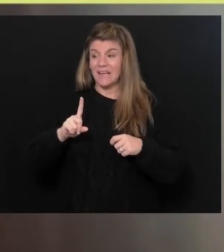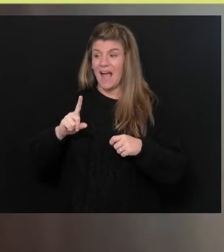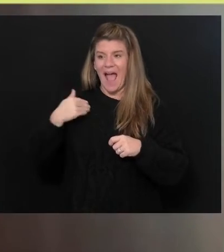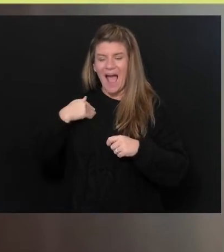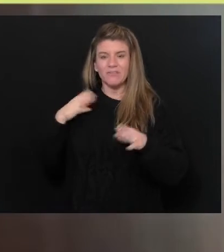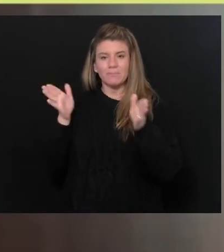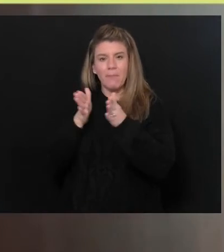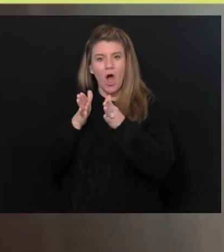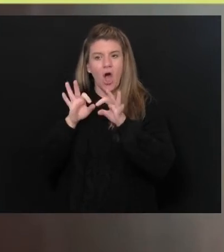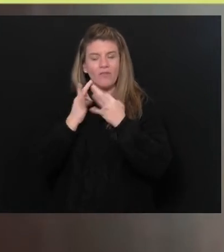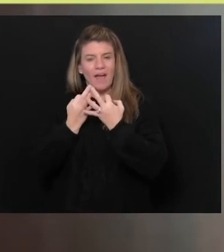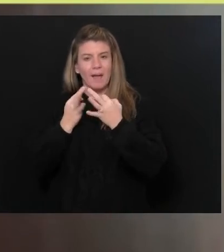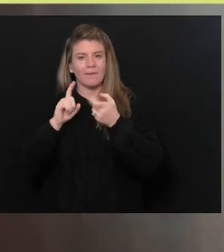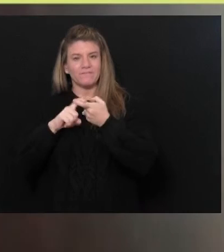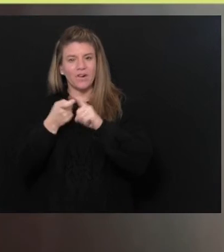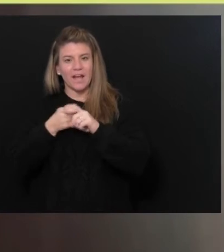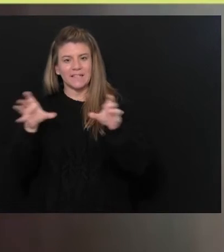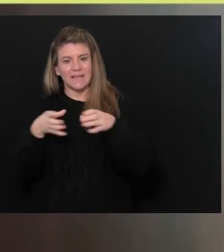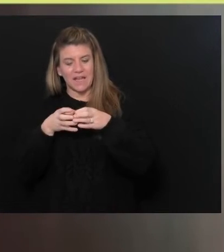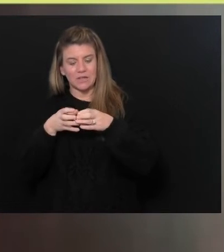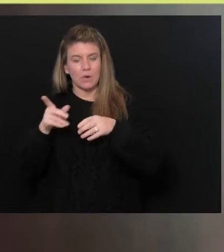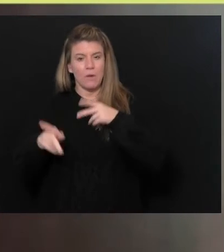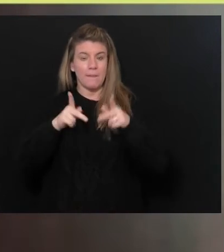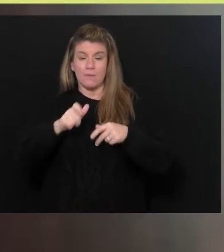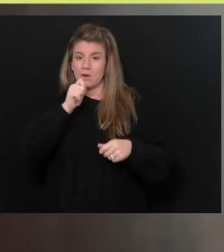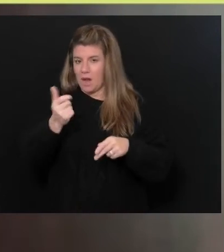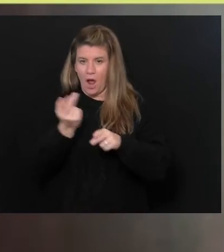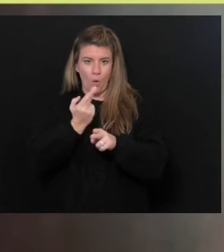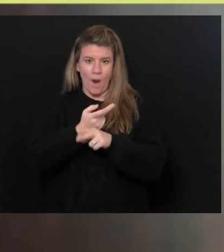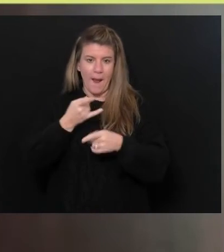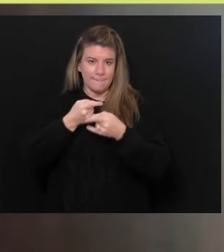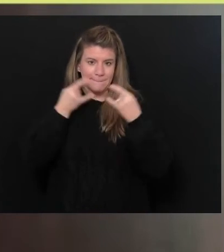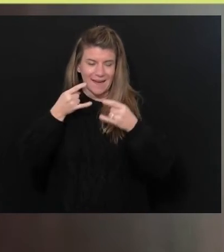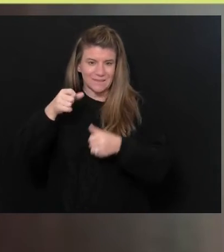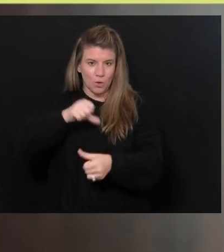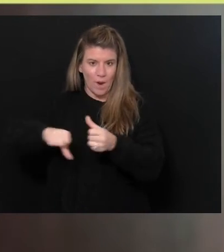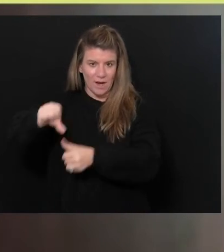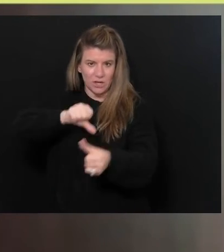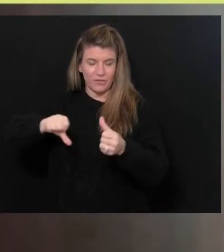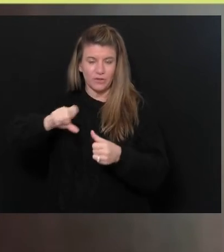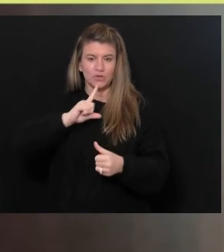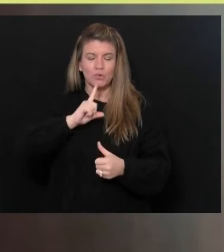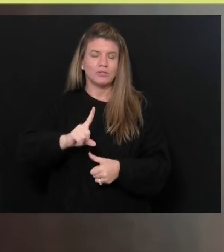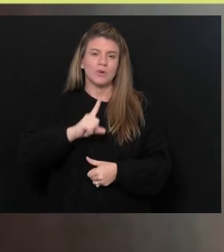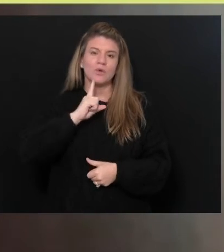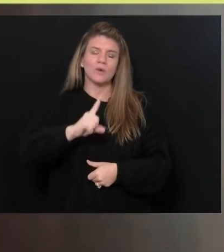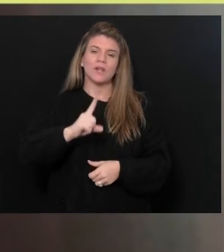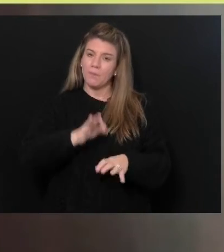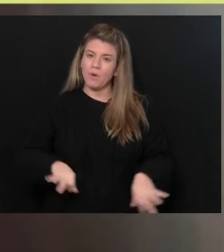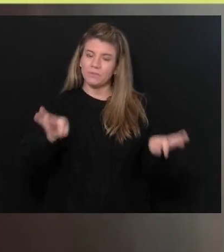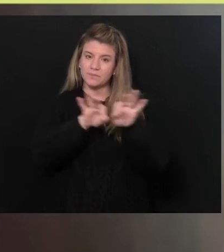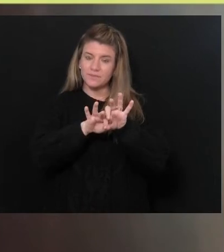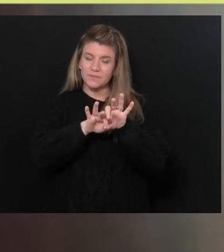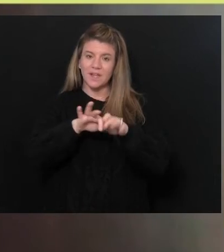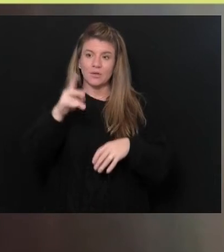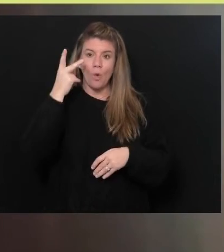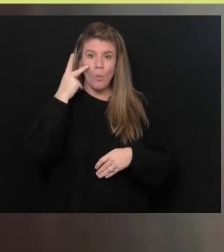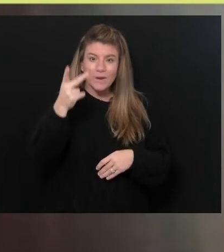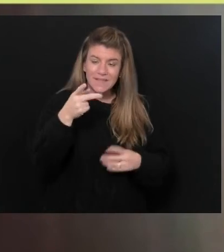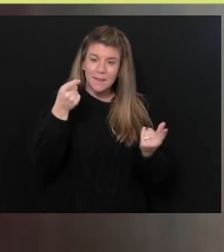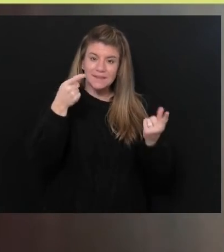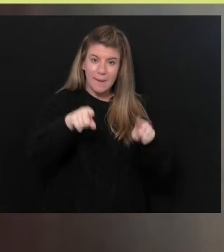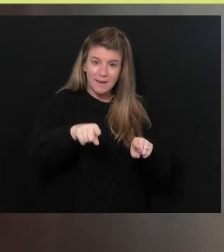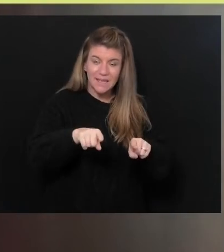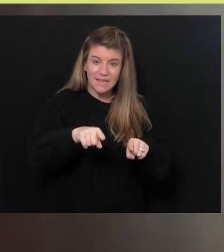family or friend gatherings where people just aren't wearing masks around each other. And so it's really, really important as we see this